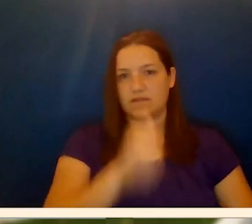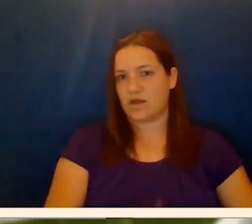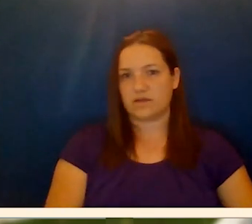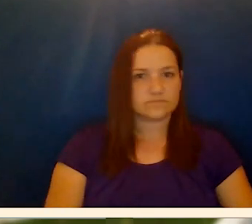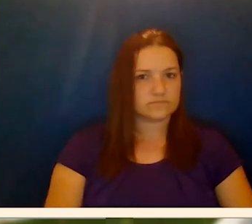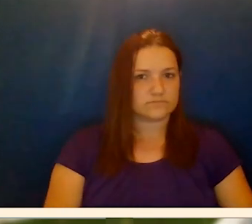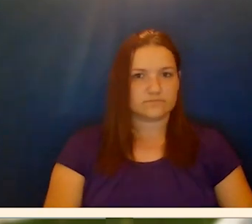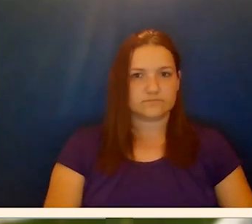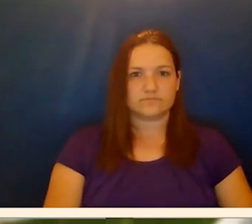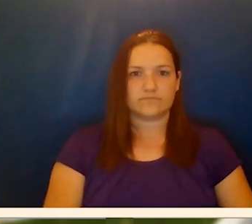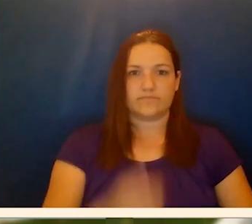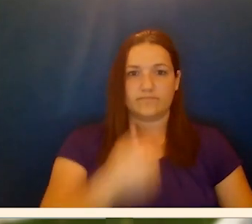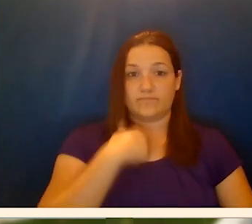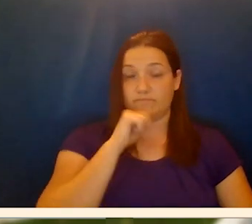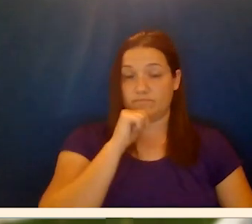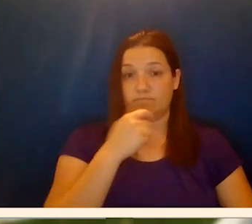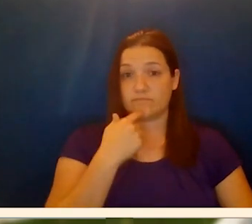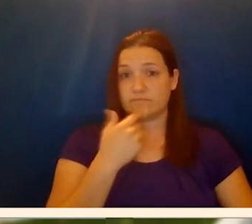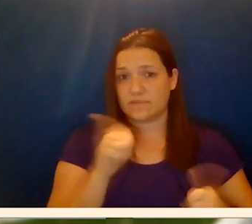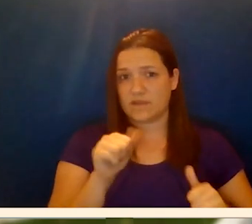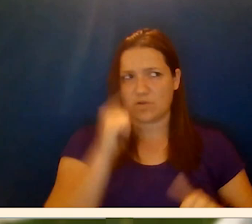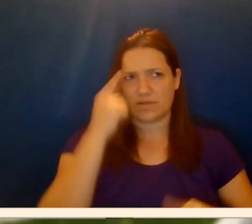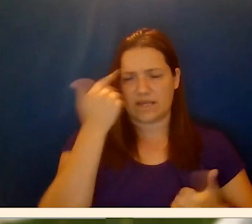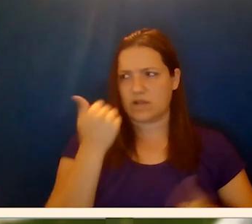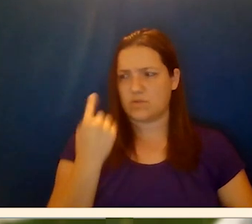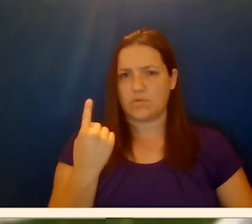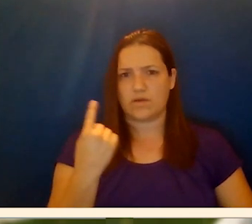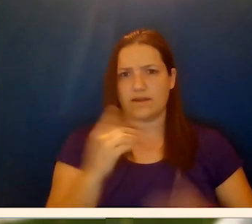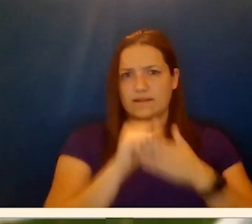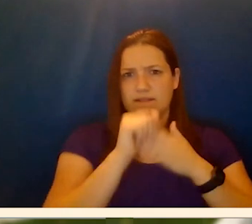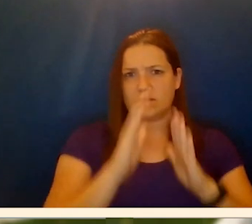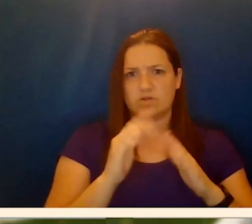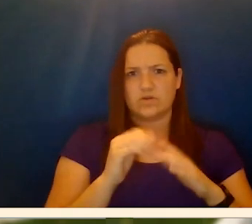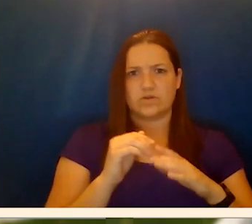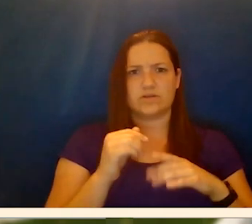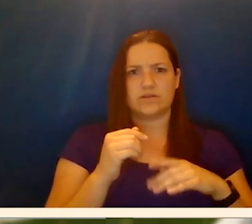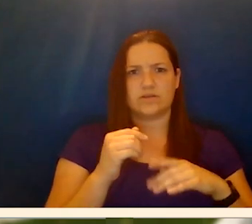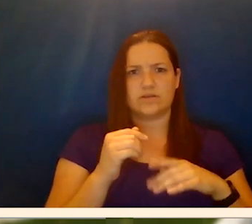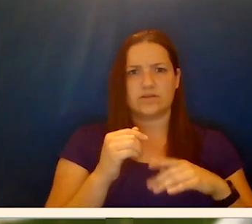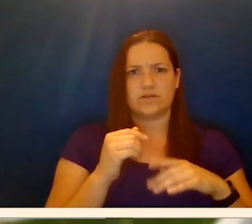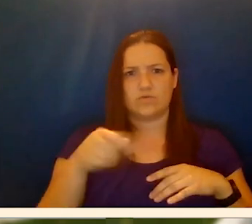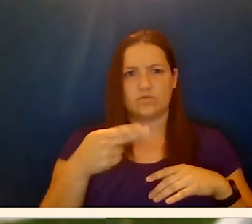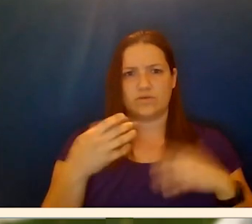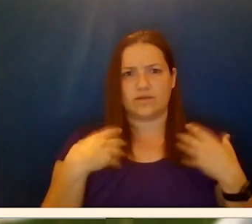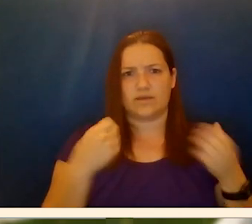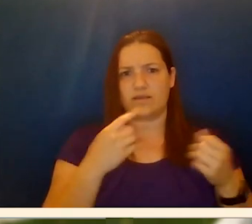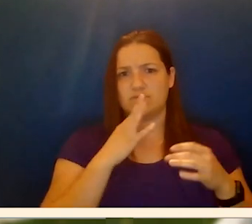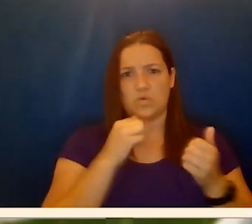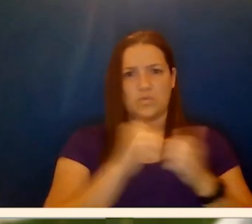don't think anybody in a leadership position at Cahuilla Health has spoken to anybody at the school